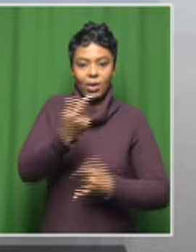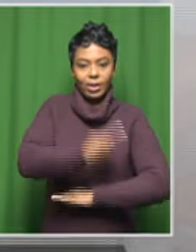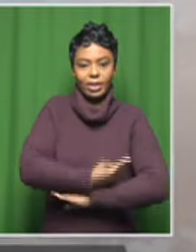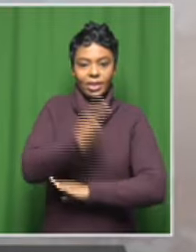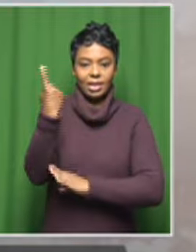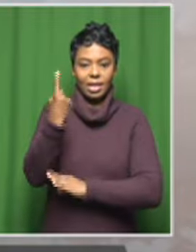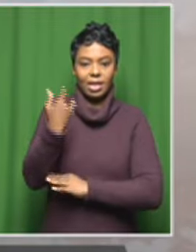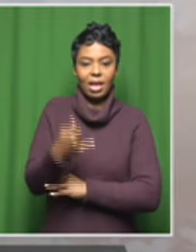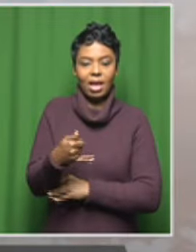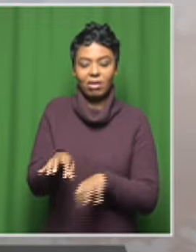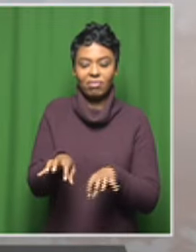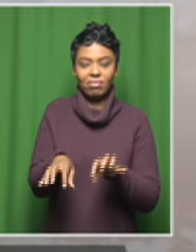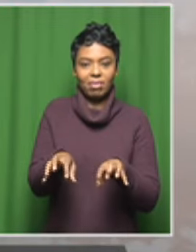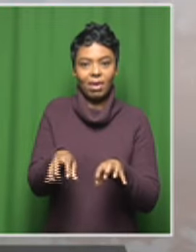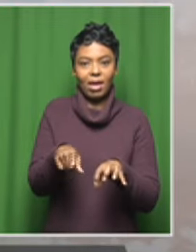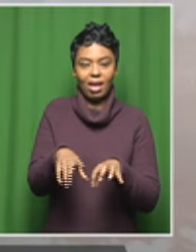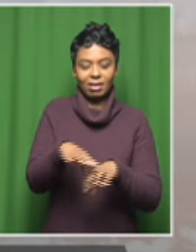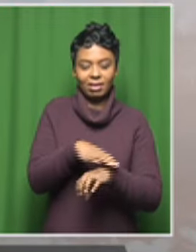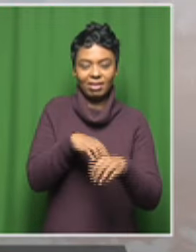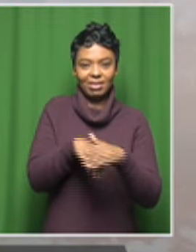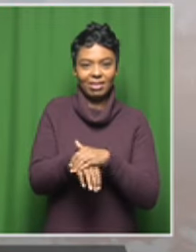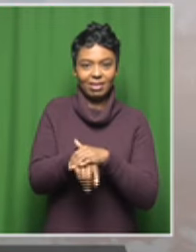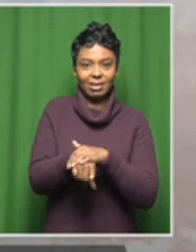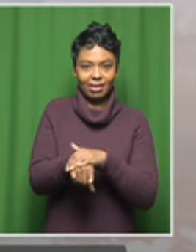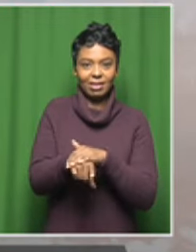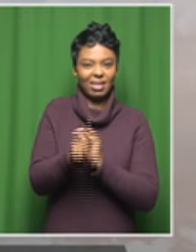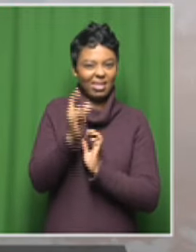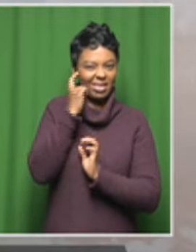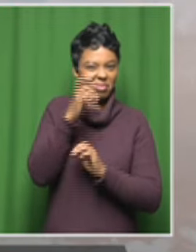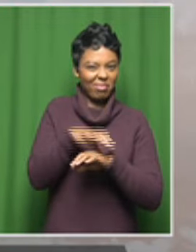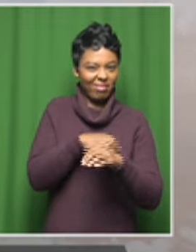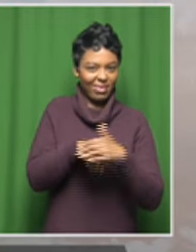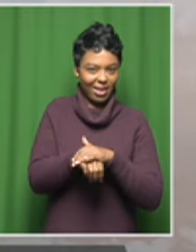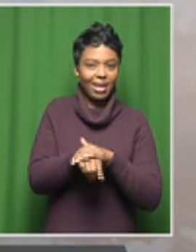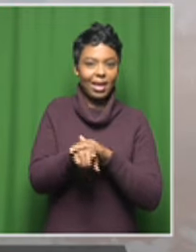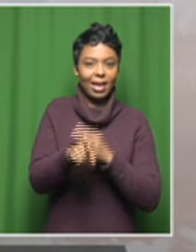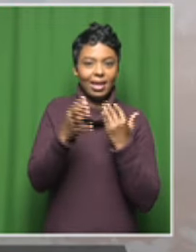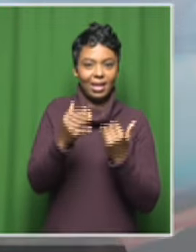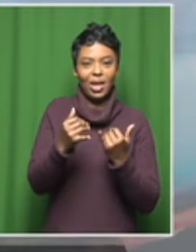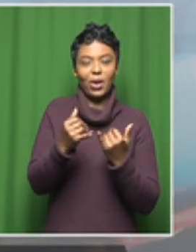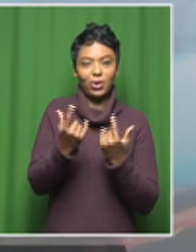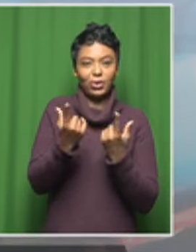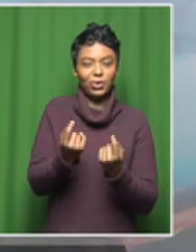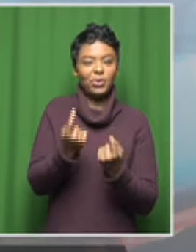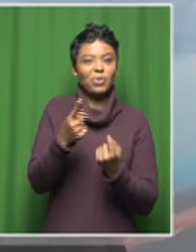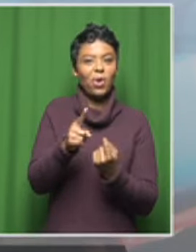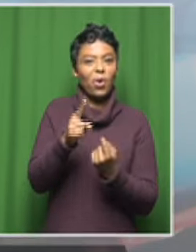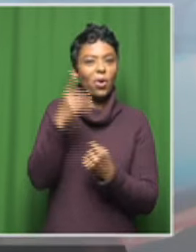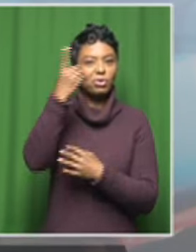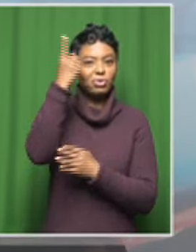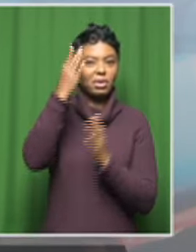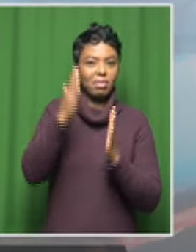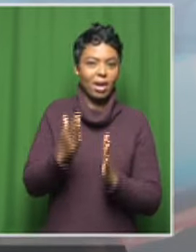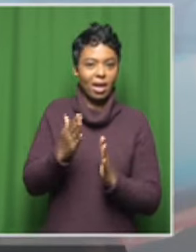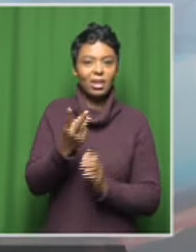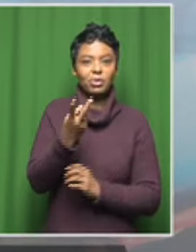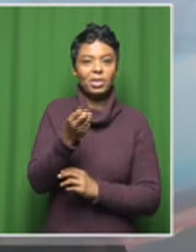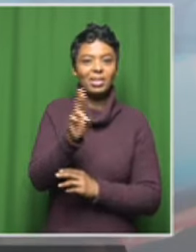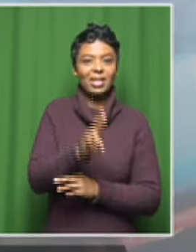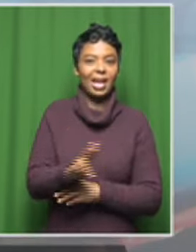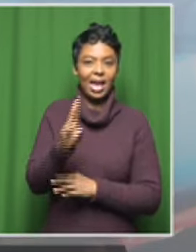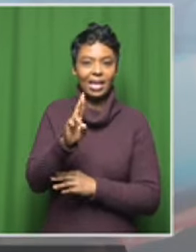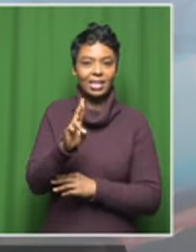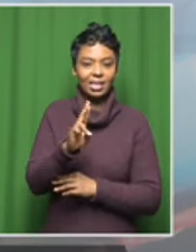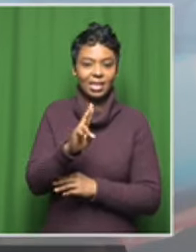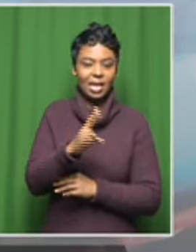on Friday, calls on all South Africans to do it for the dreamers by simply buying a 20 Rand Slipper Day sticker